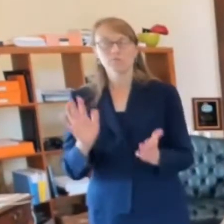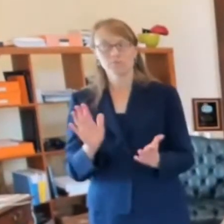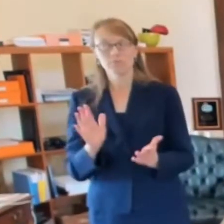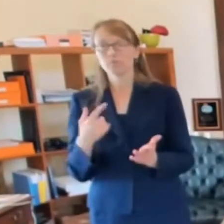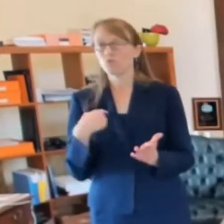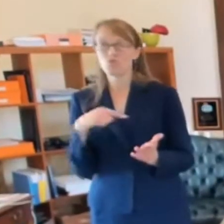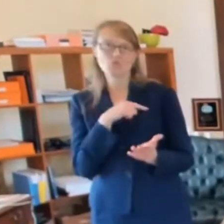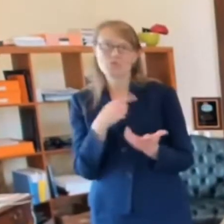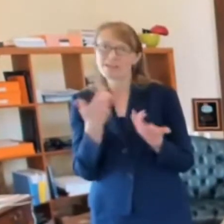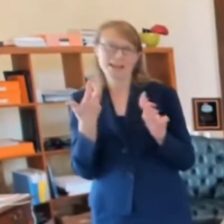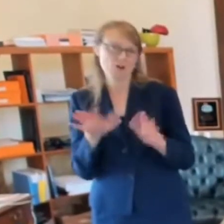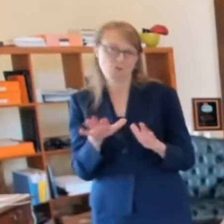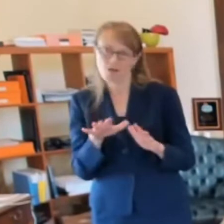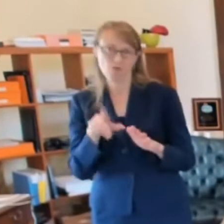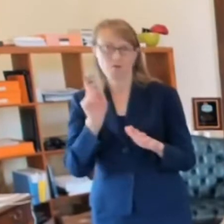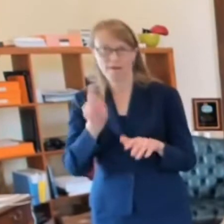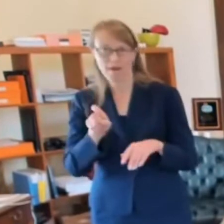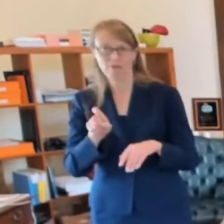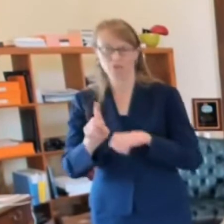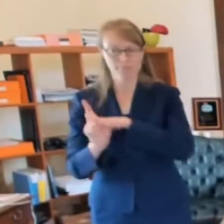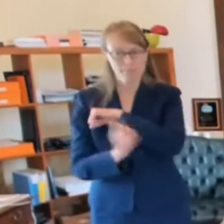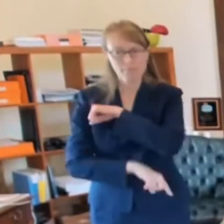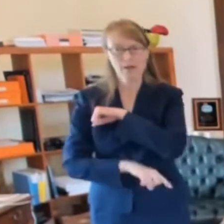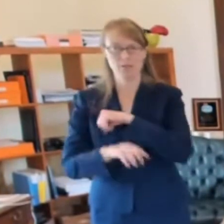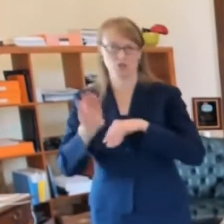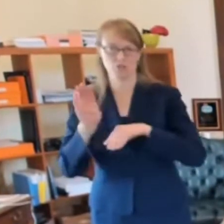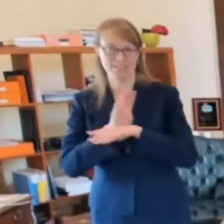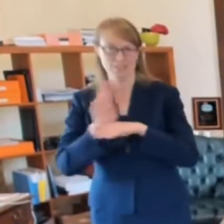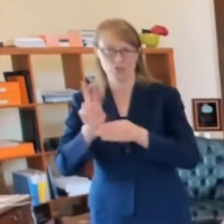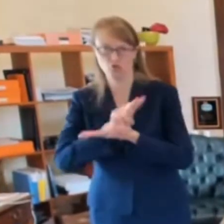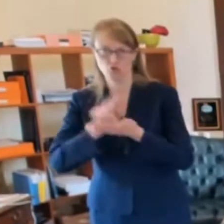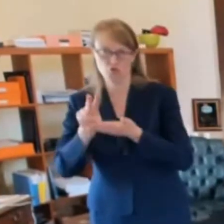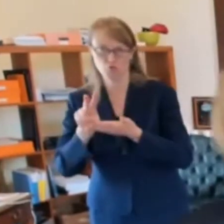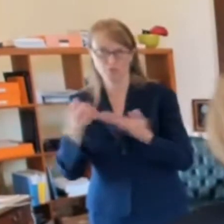take, but we feel it is necessary.